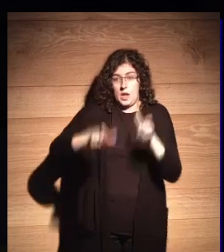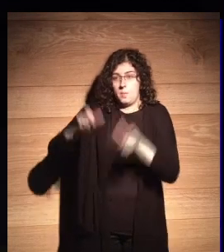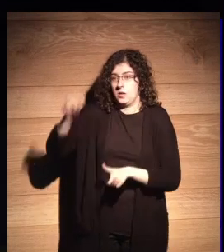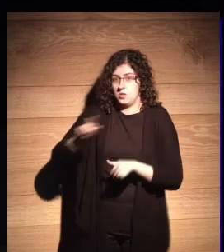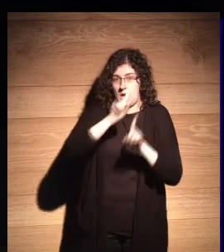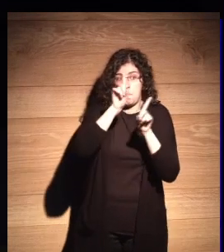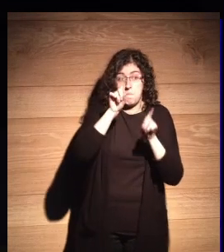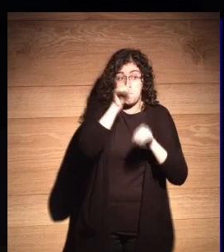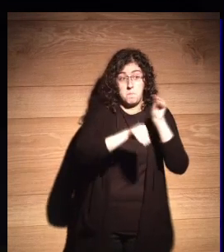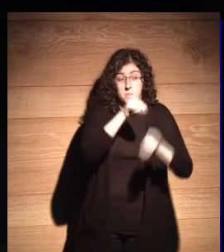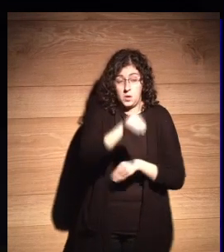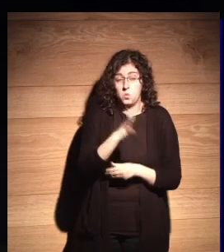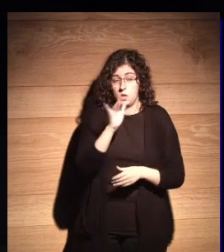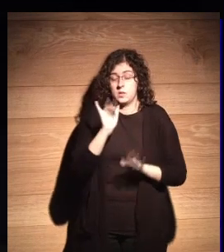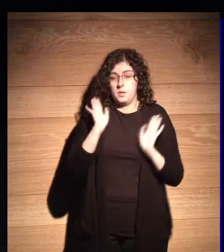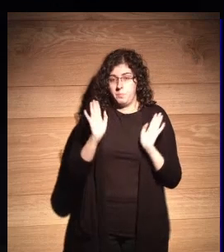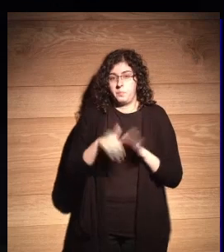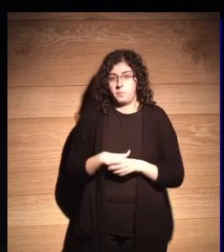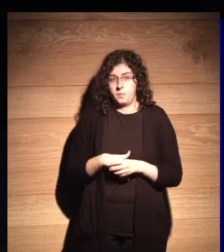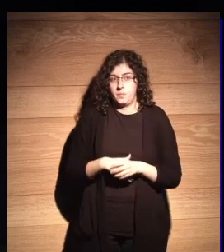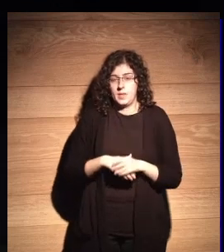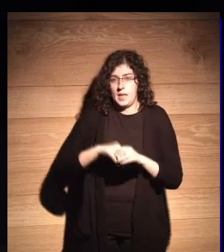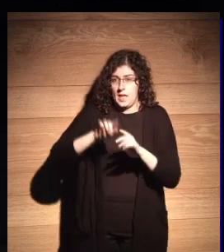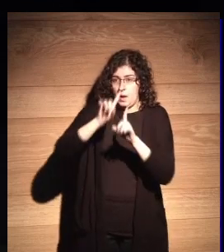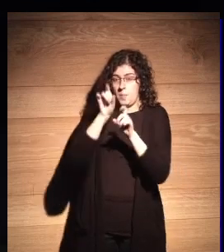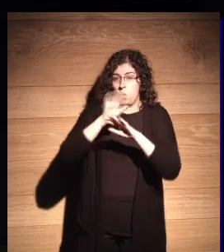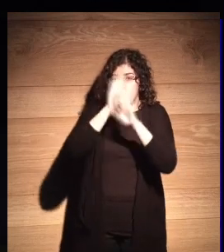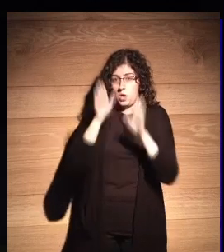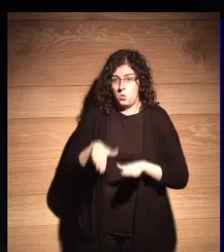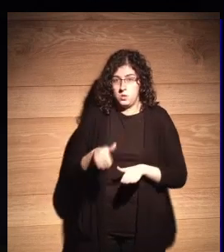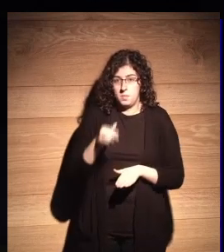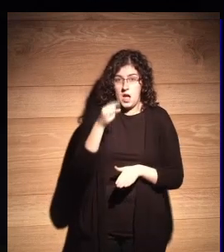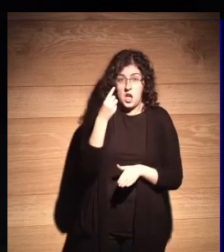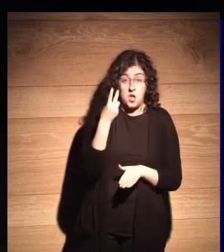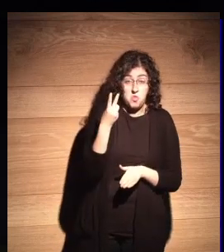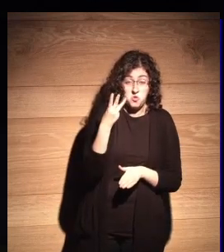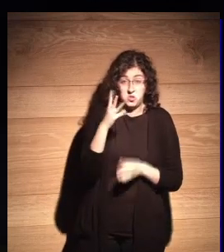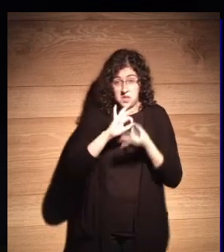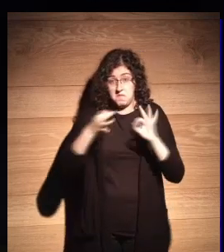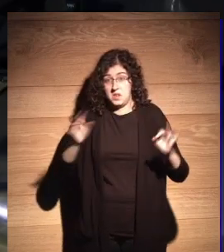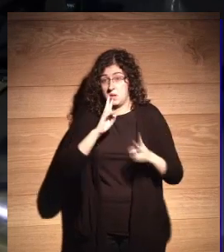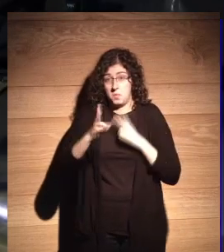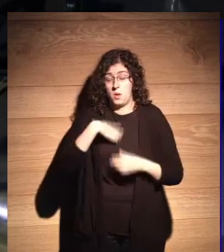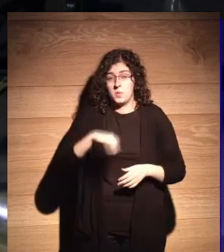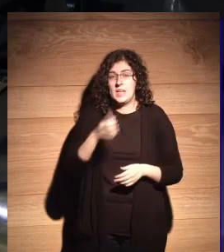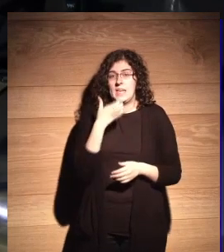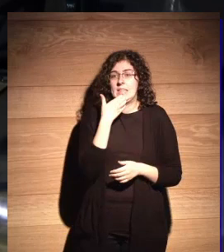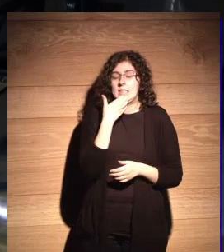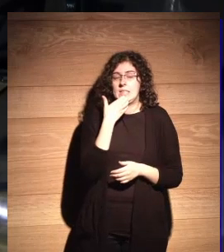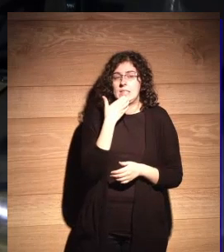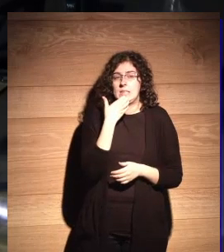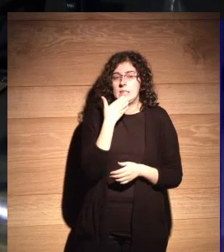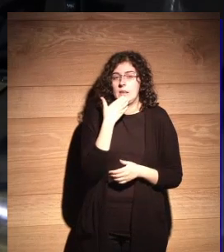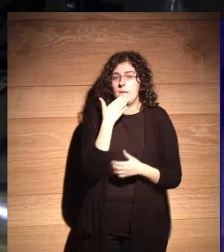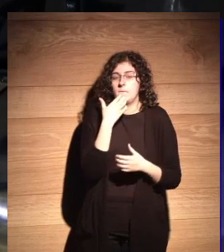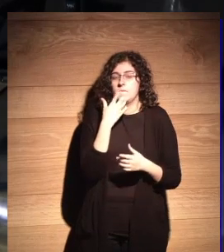can answer it in 2 or 3 sentences. When you have one wish for the future for photography, what wish